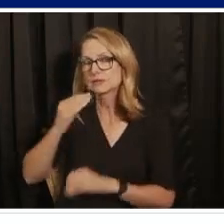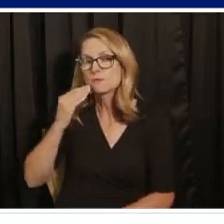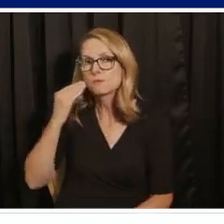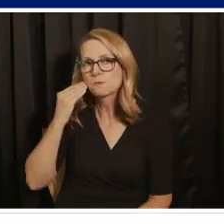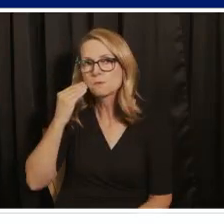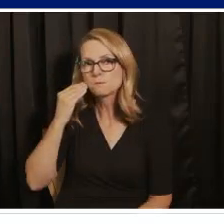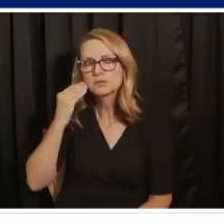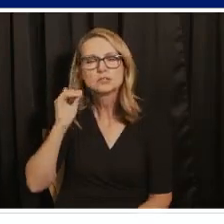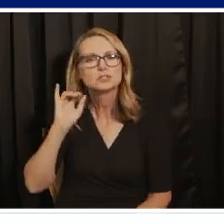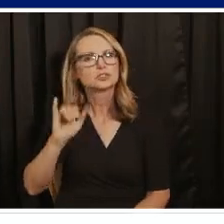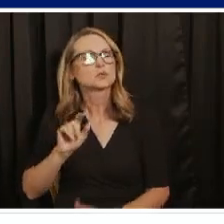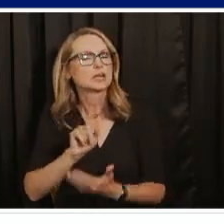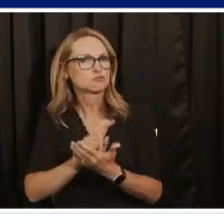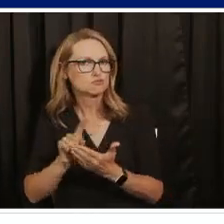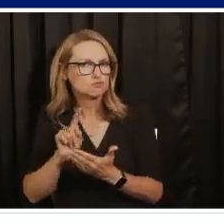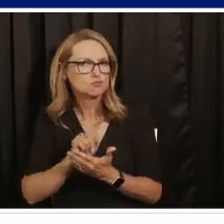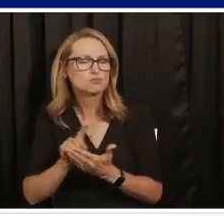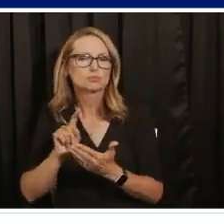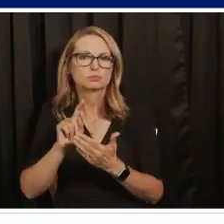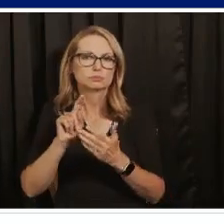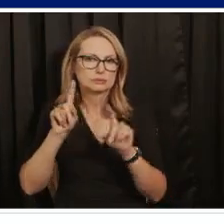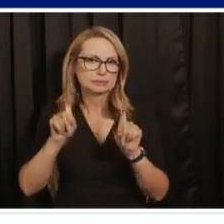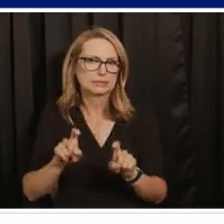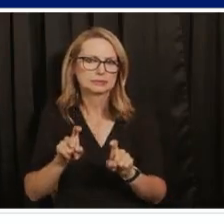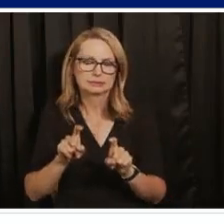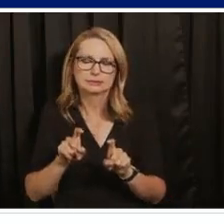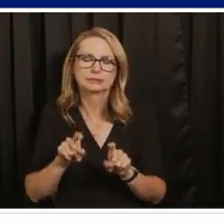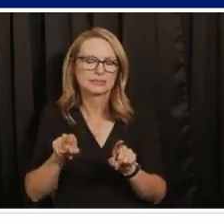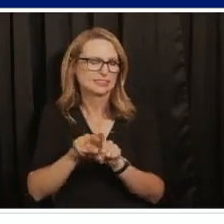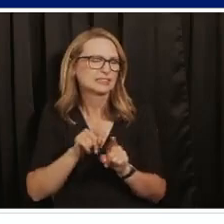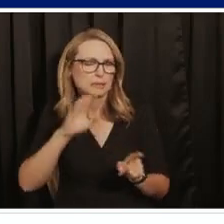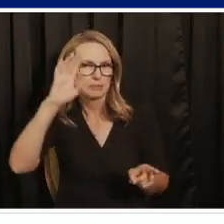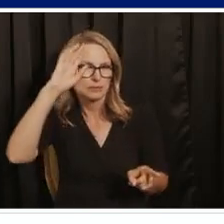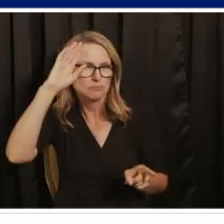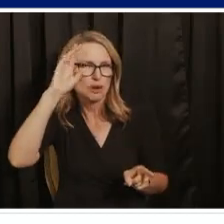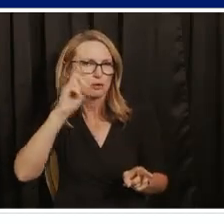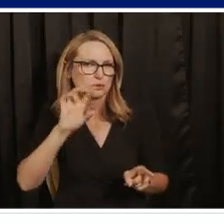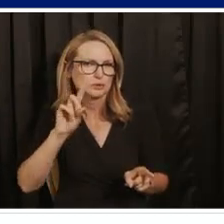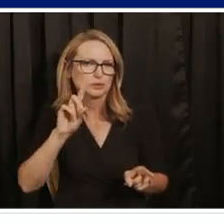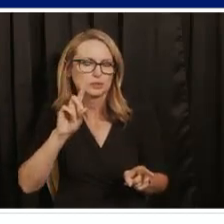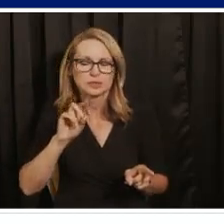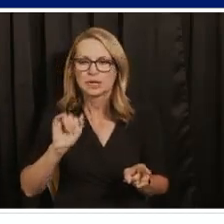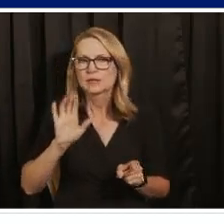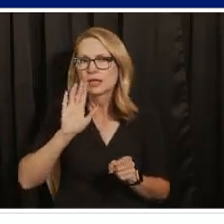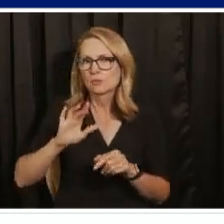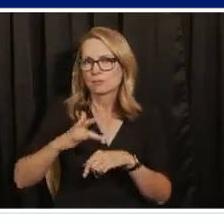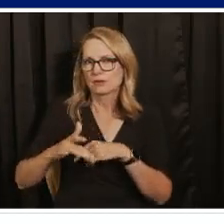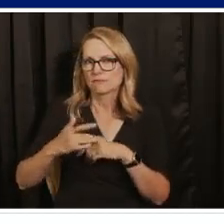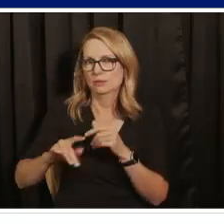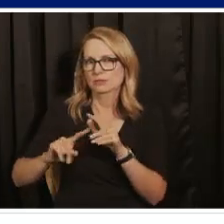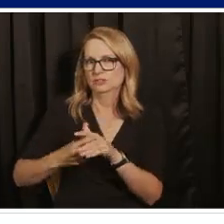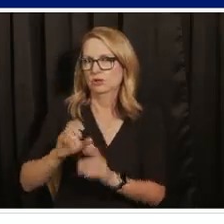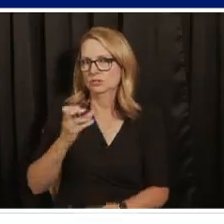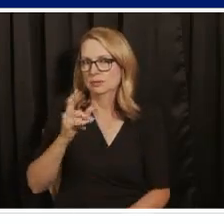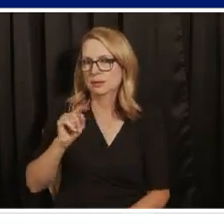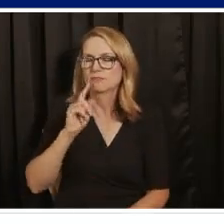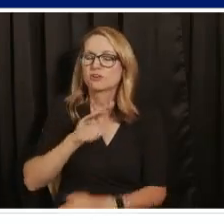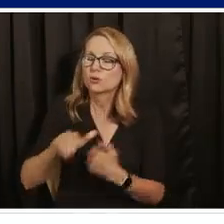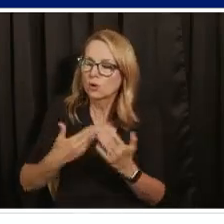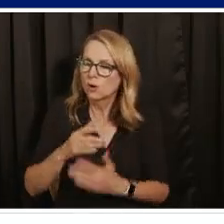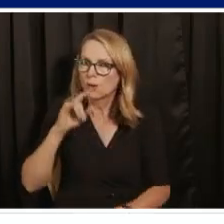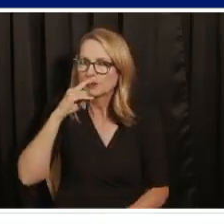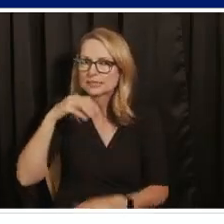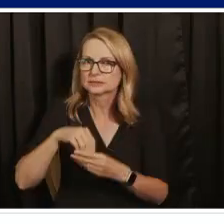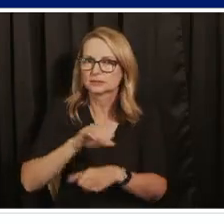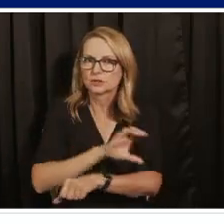surveillance testing. It's like what the Broncos did. We now have it available starting in early September for every kid in Colorado. And for